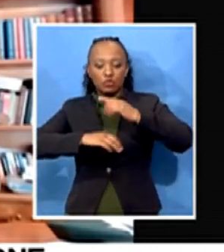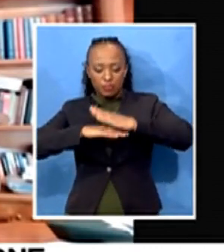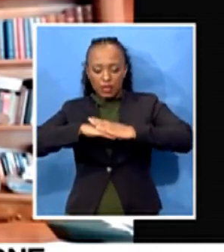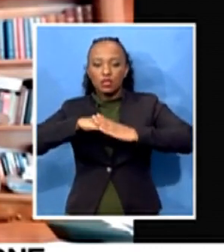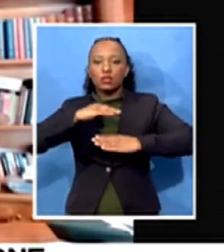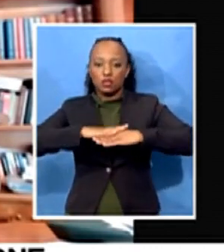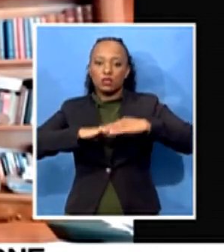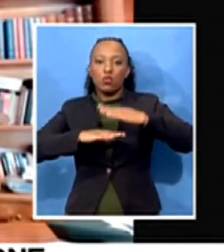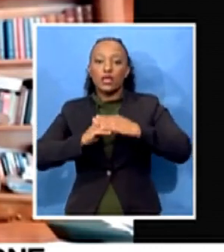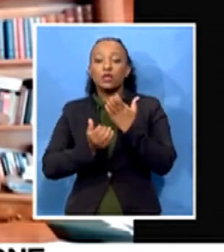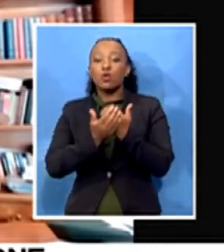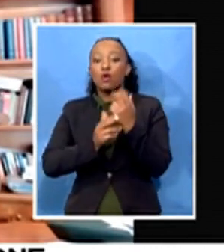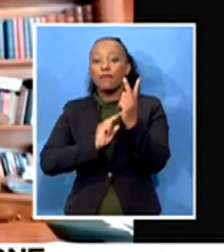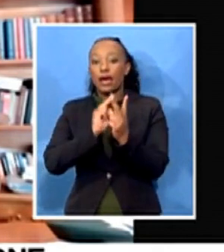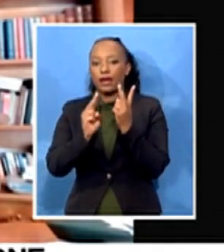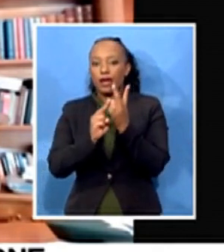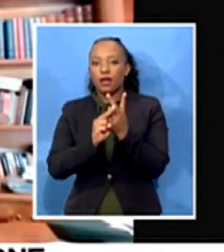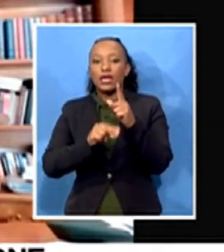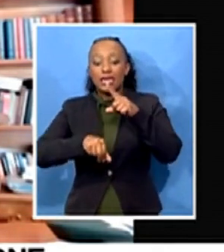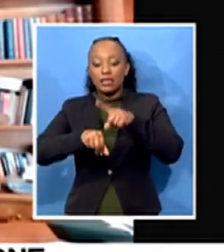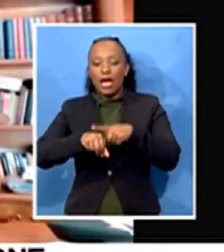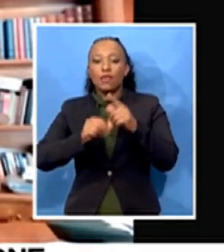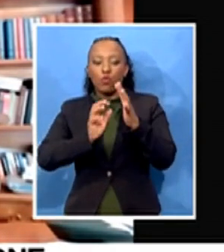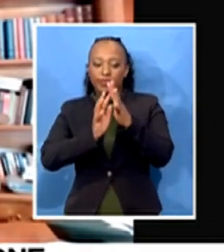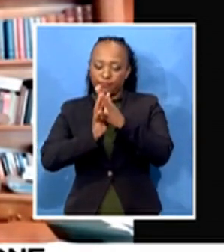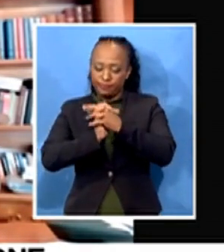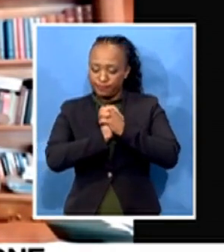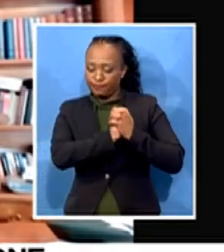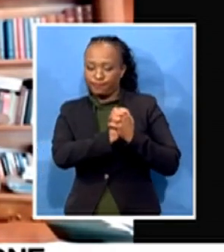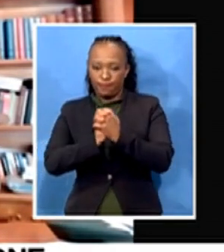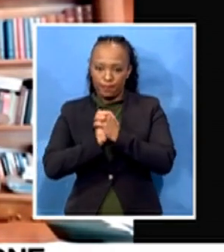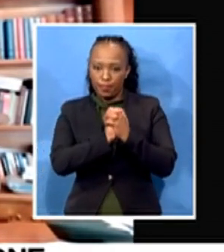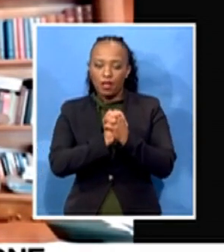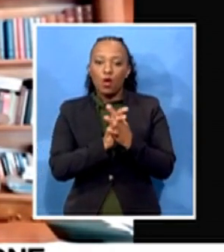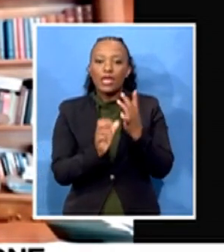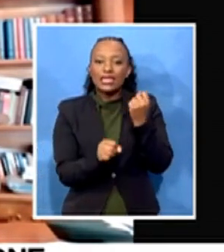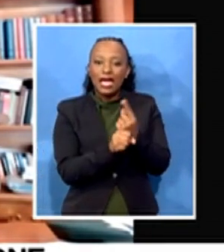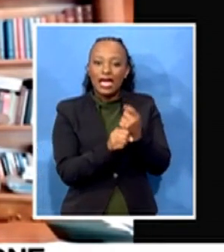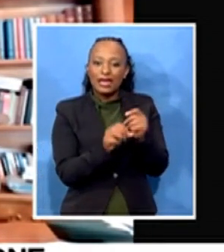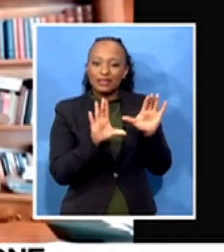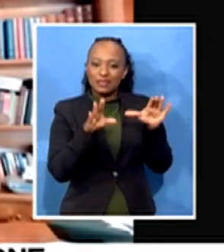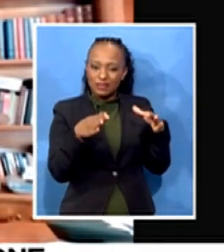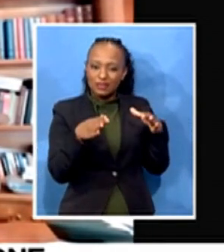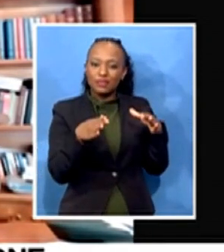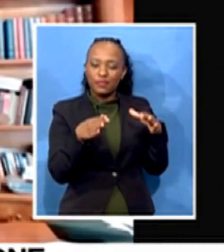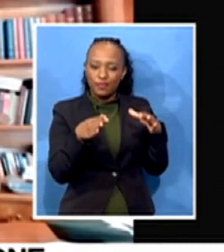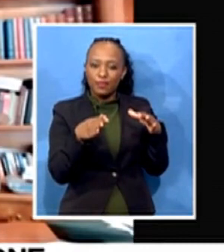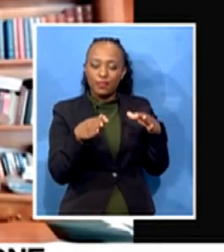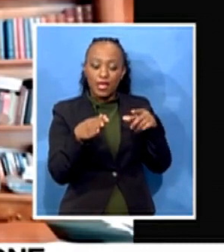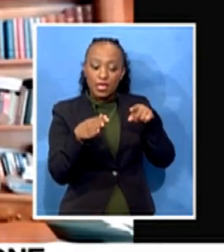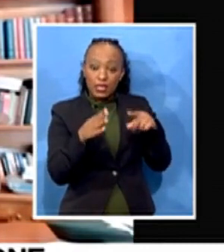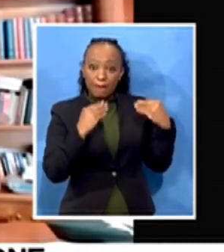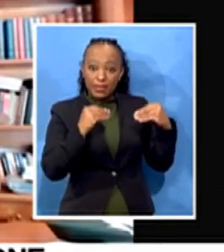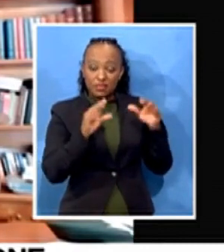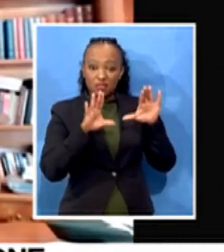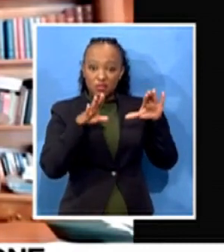for unity within the taxi industry. The industry needs to be able to speak